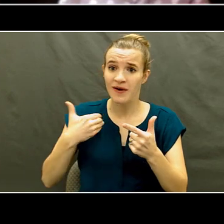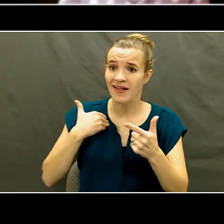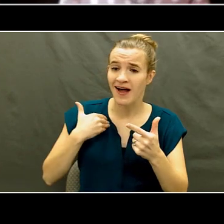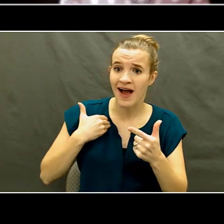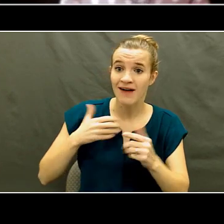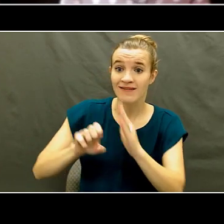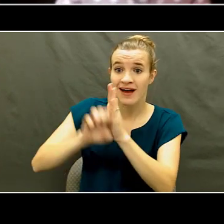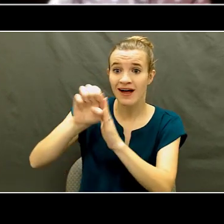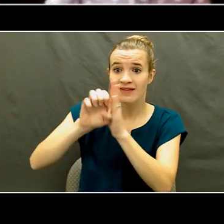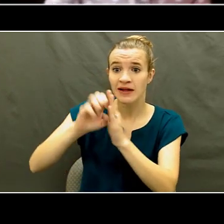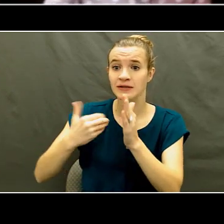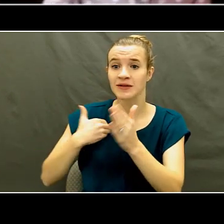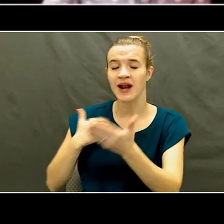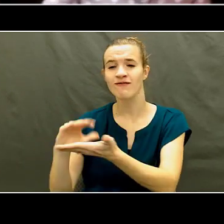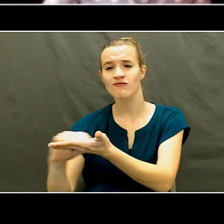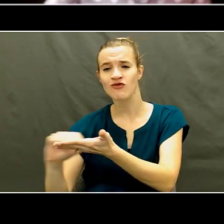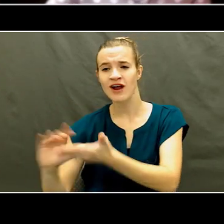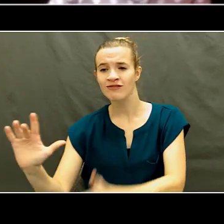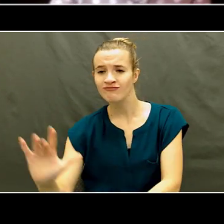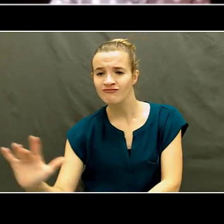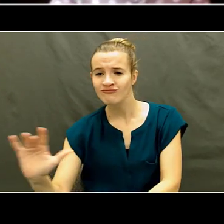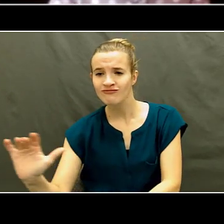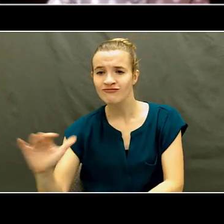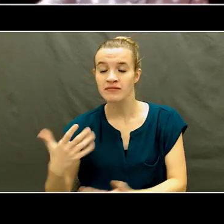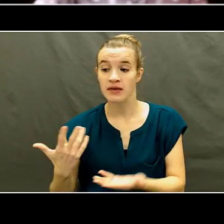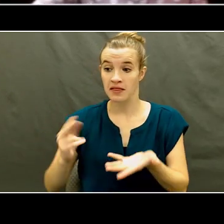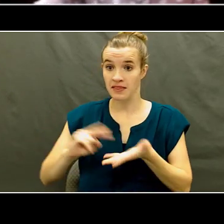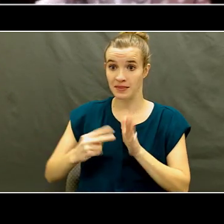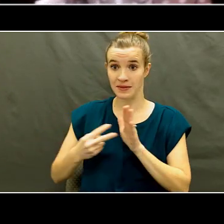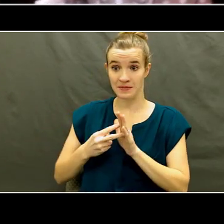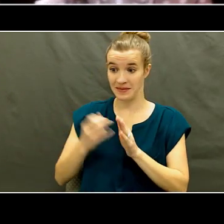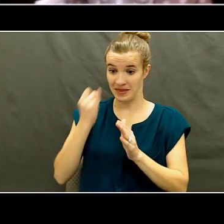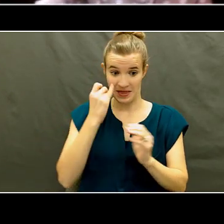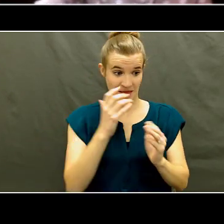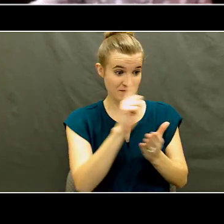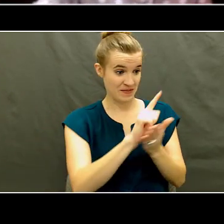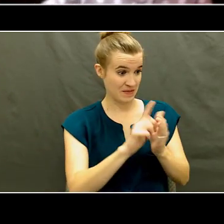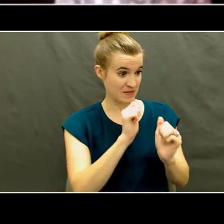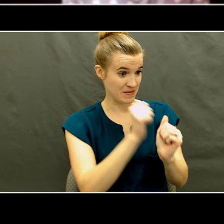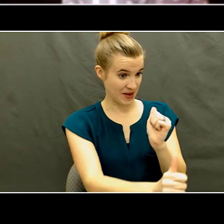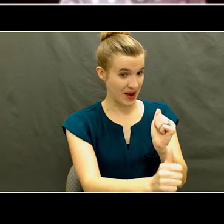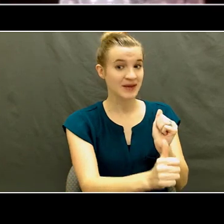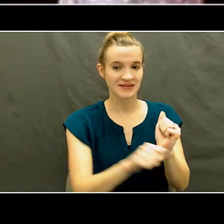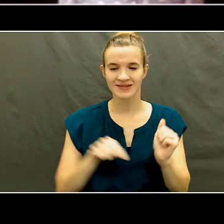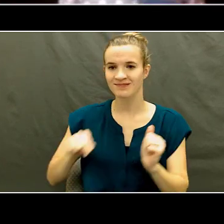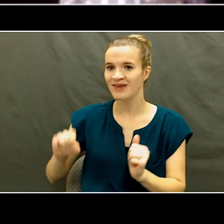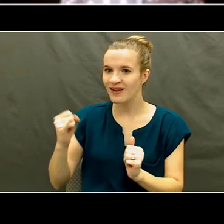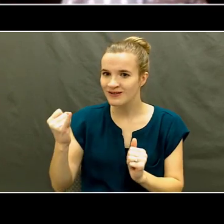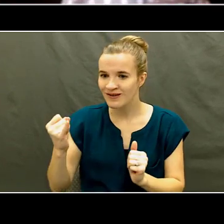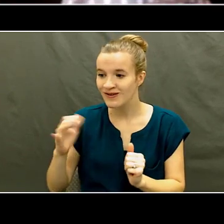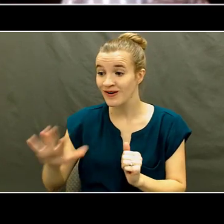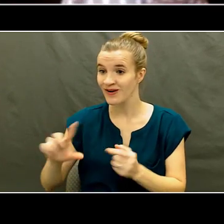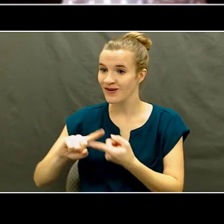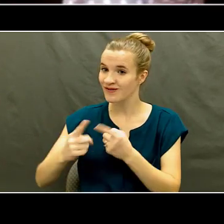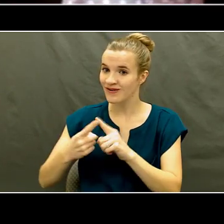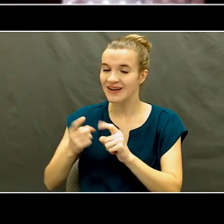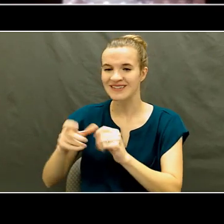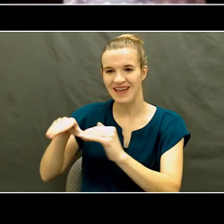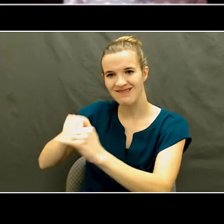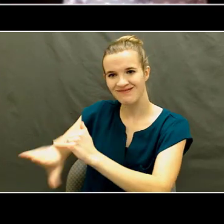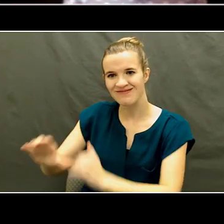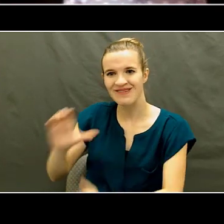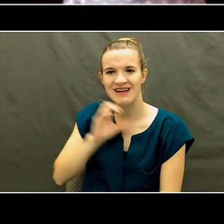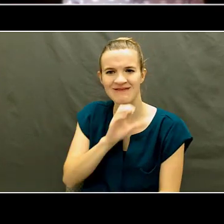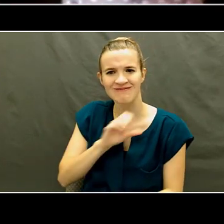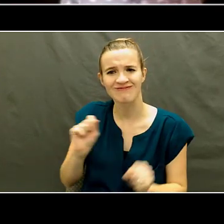disabilities can finally go to the cafeteria with everyone else for lunch. Jennifer and her family watch